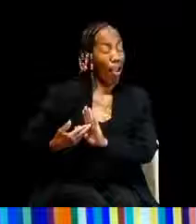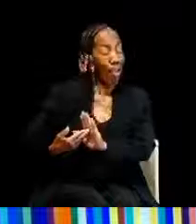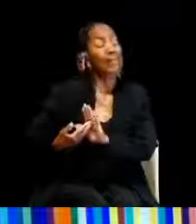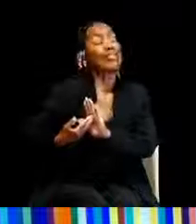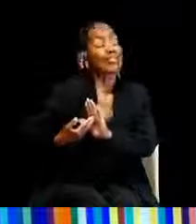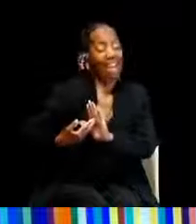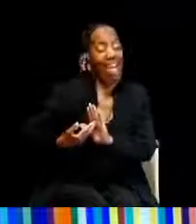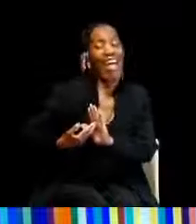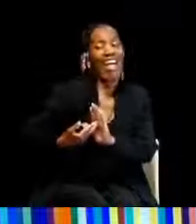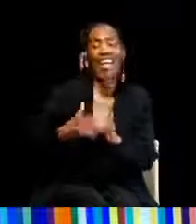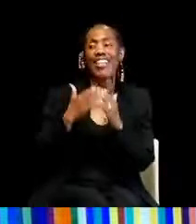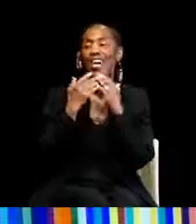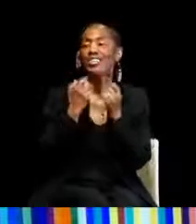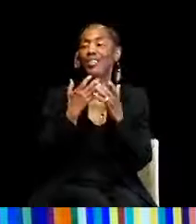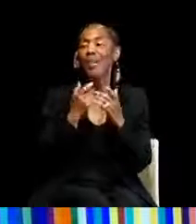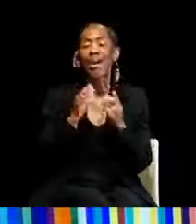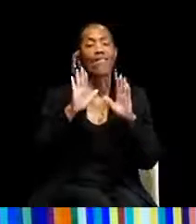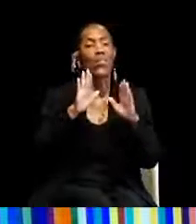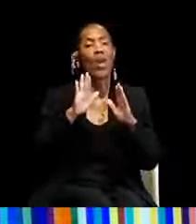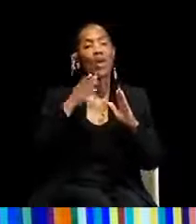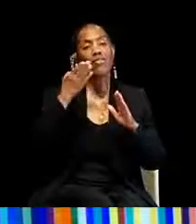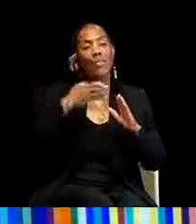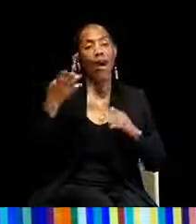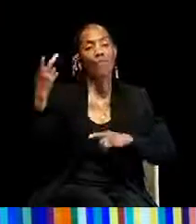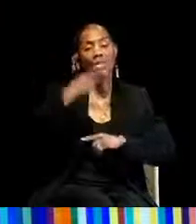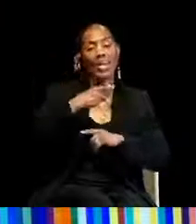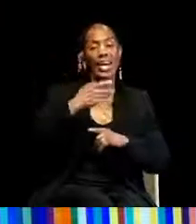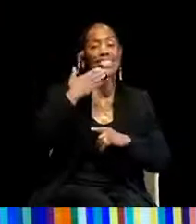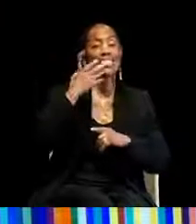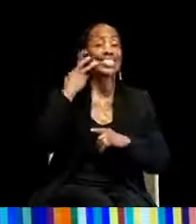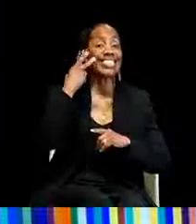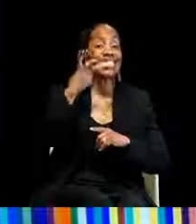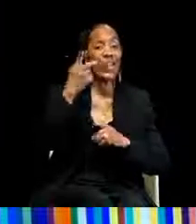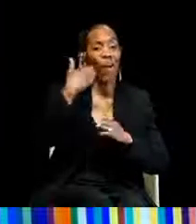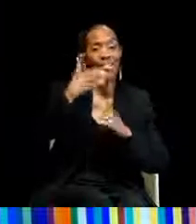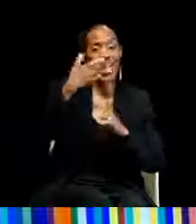So thank you so much. Have a great Baltimore morning, and we'll see you next month.